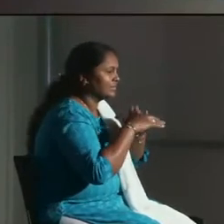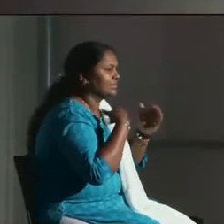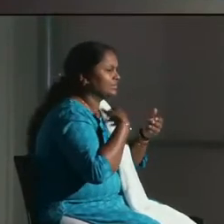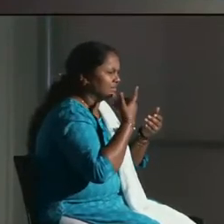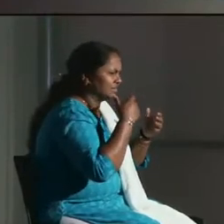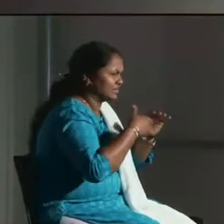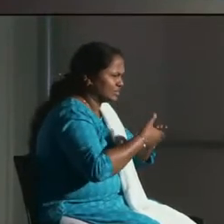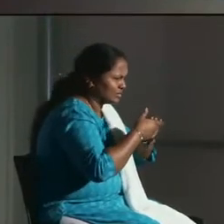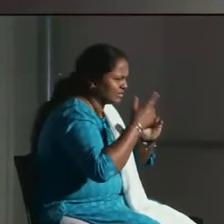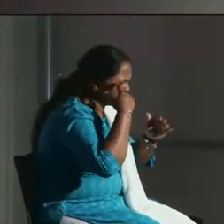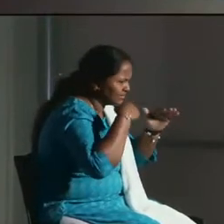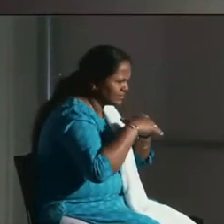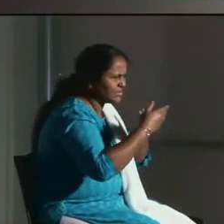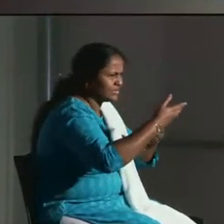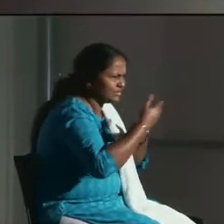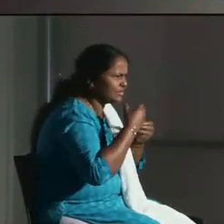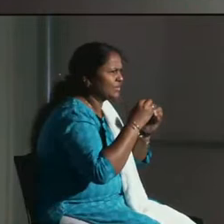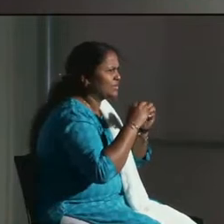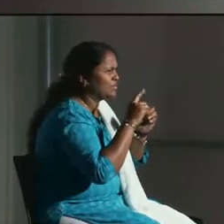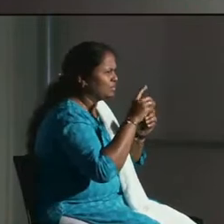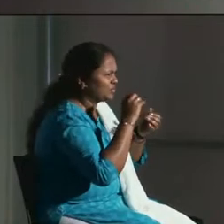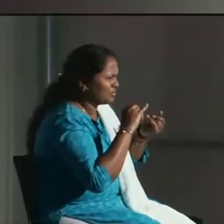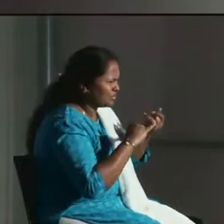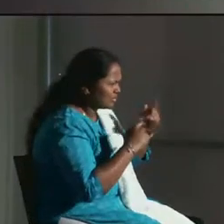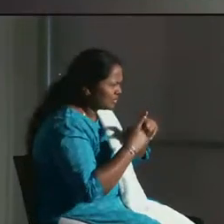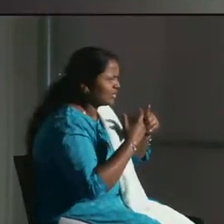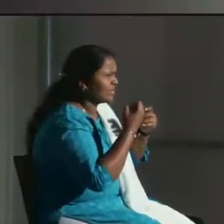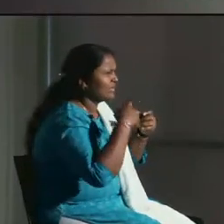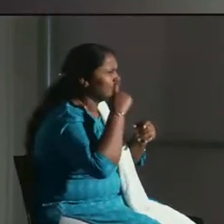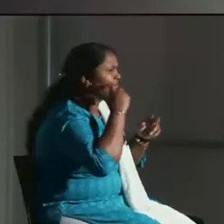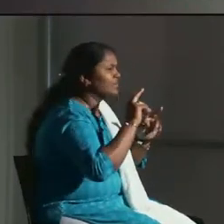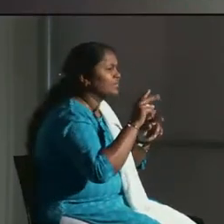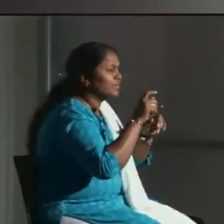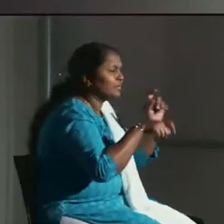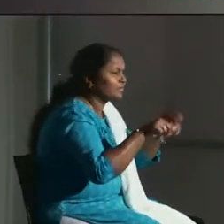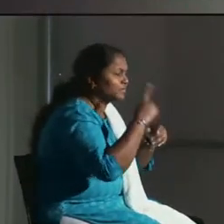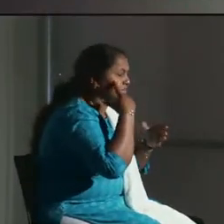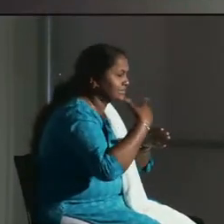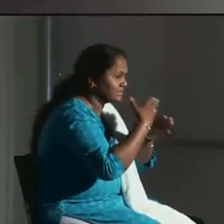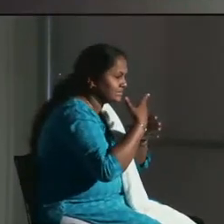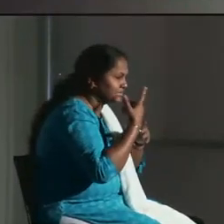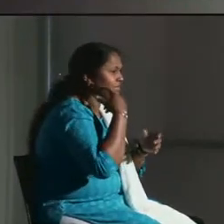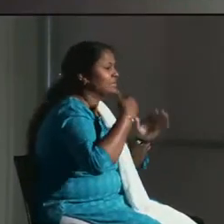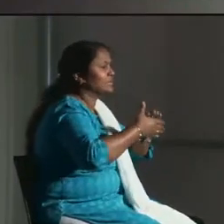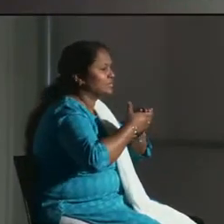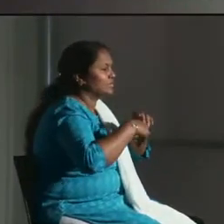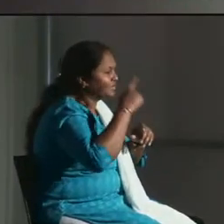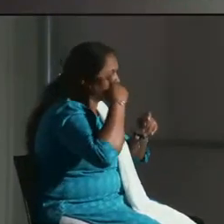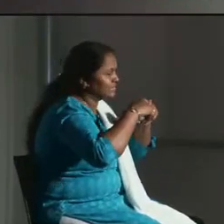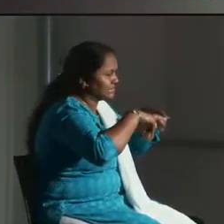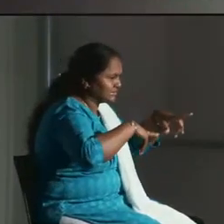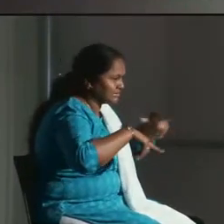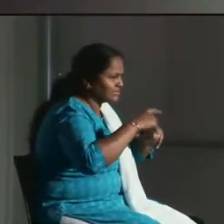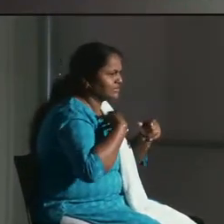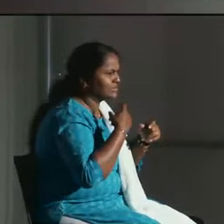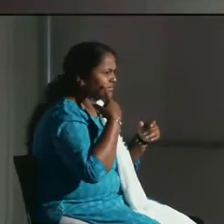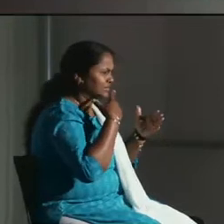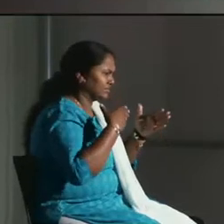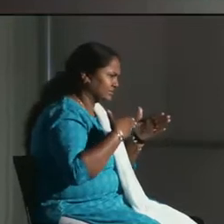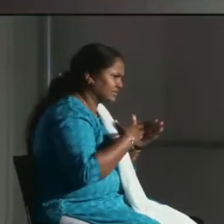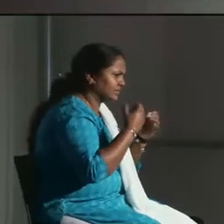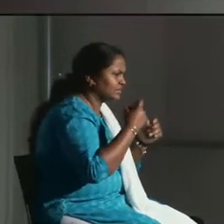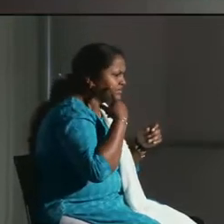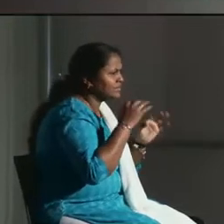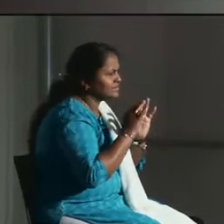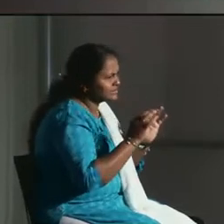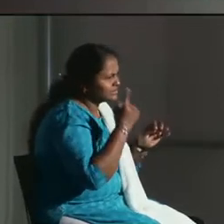Believe, and we invited bloggers and various people to send their wishes for the city. And I was very struck by how simple